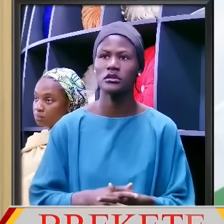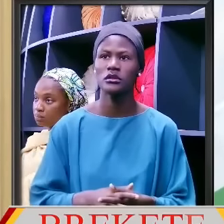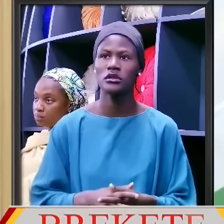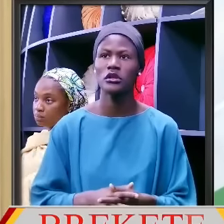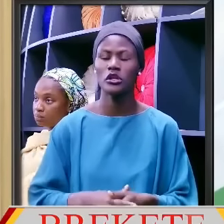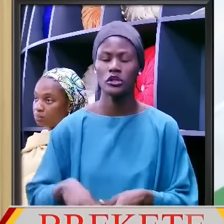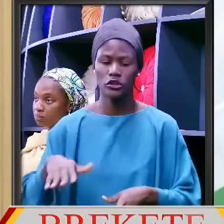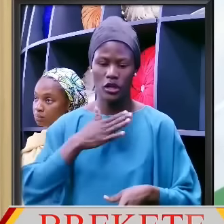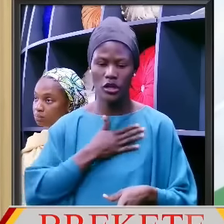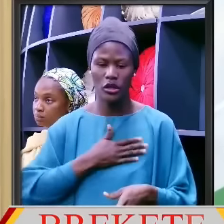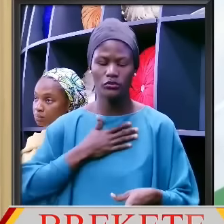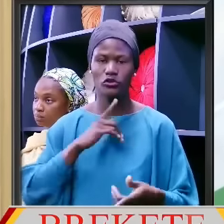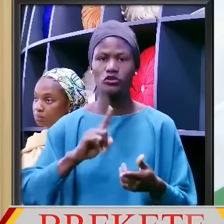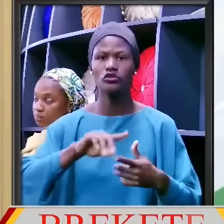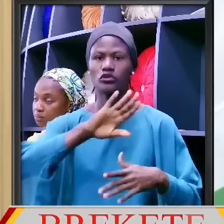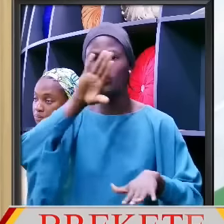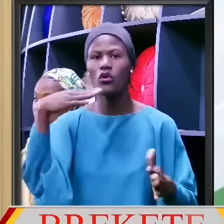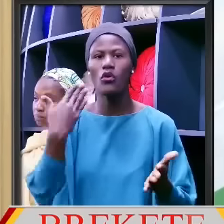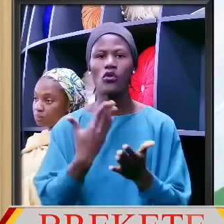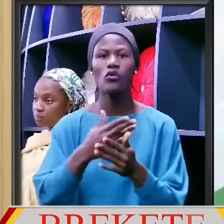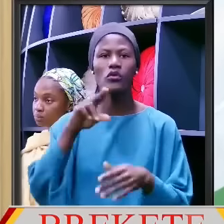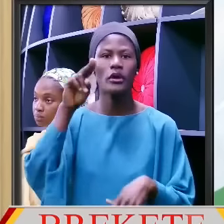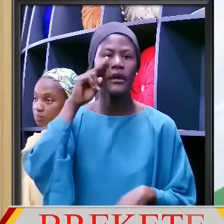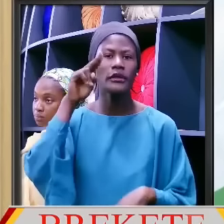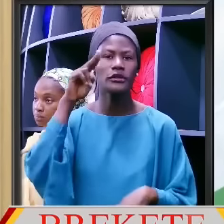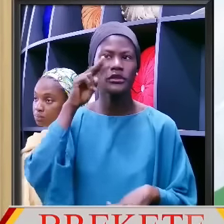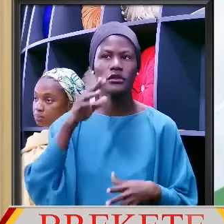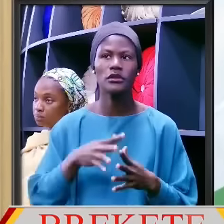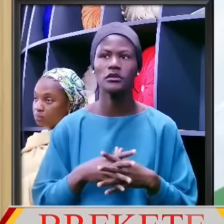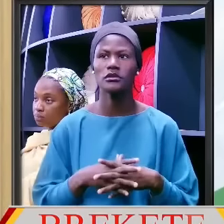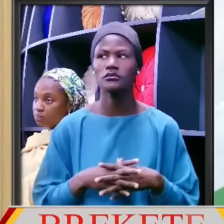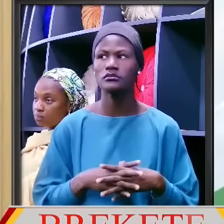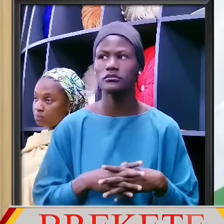he should apologize to all Nigerians.